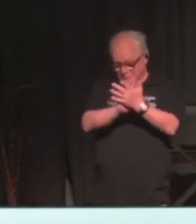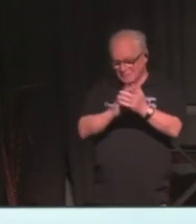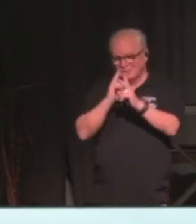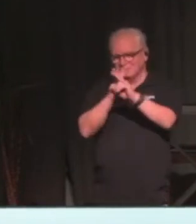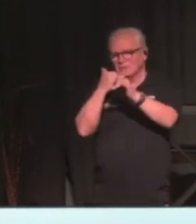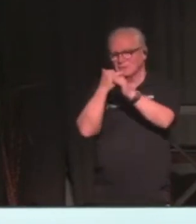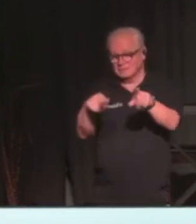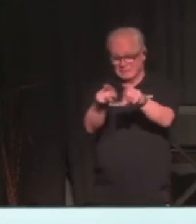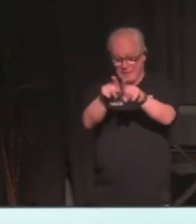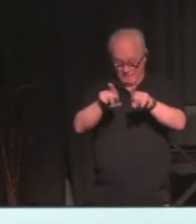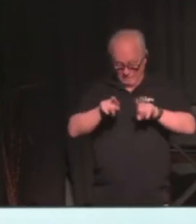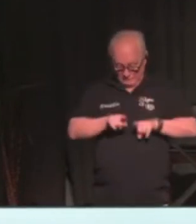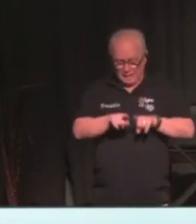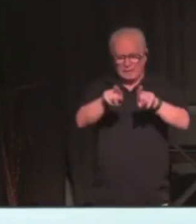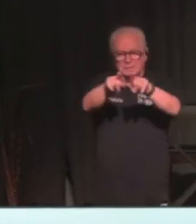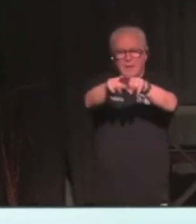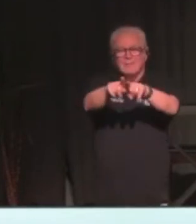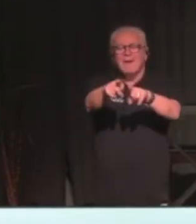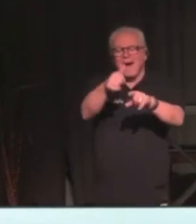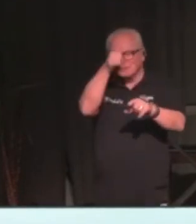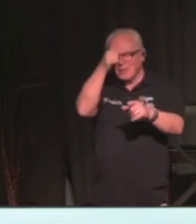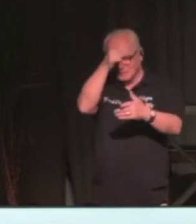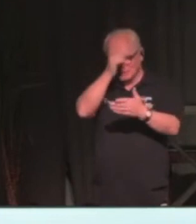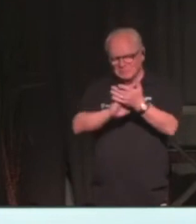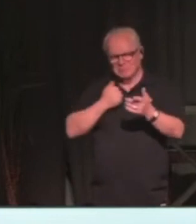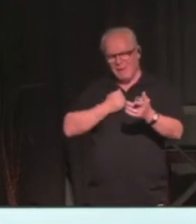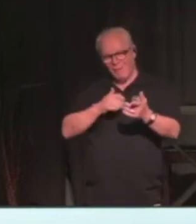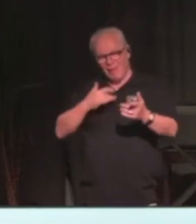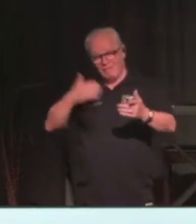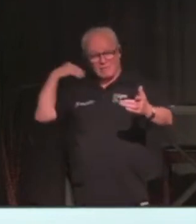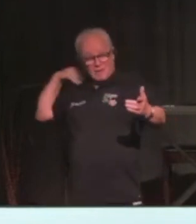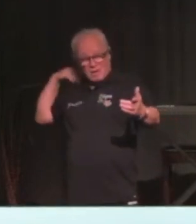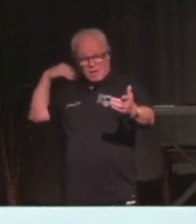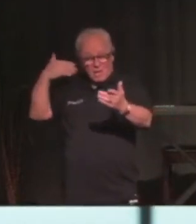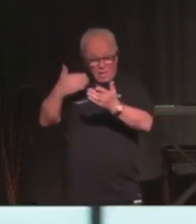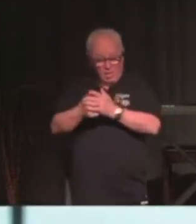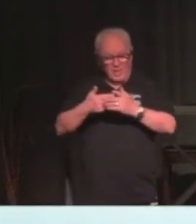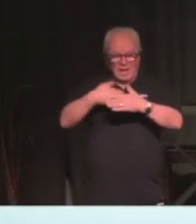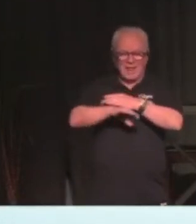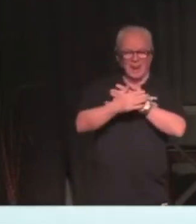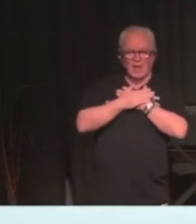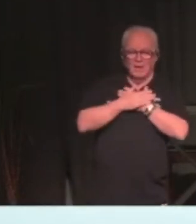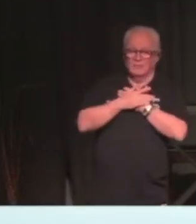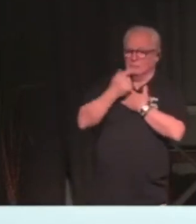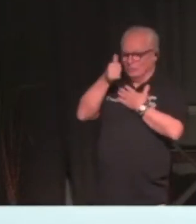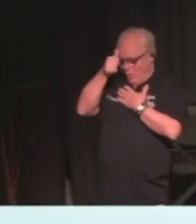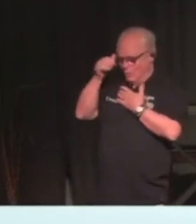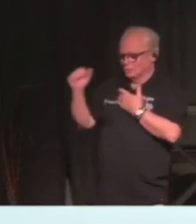that we are most angry with, and in love, we plead their case